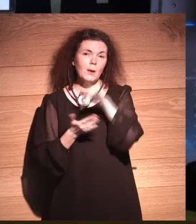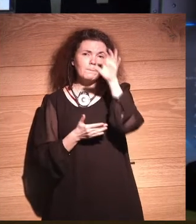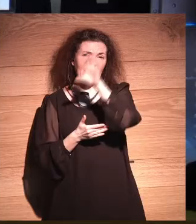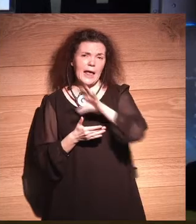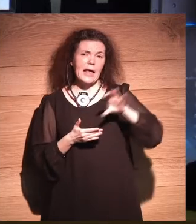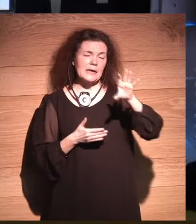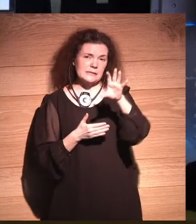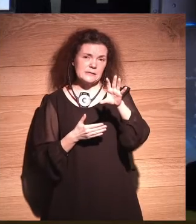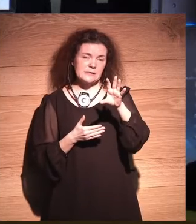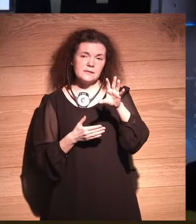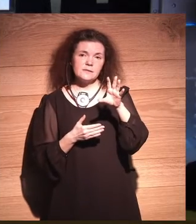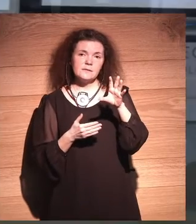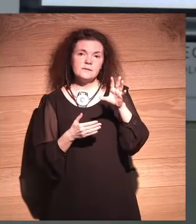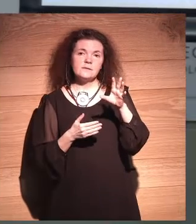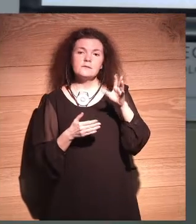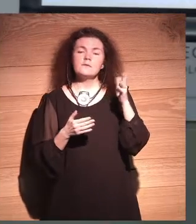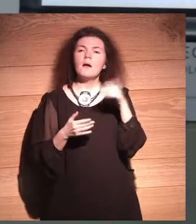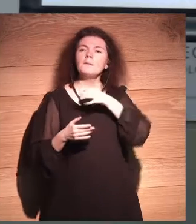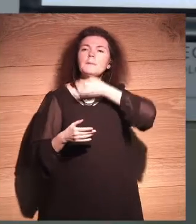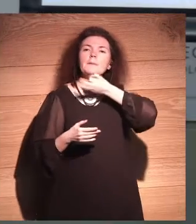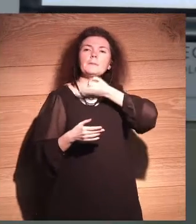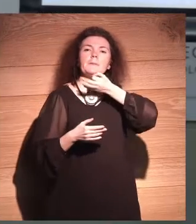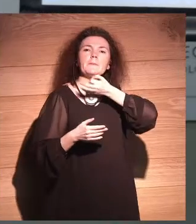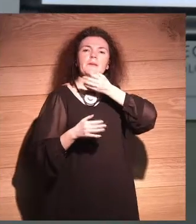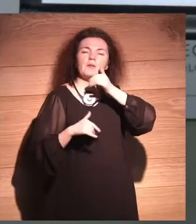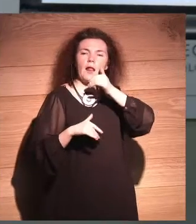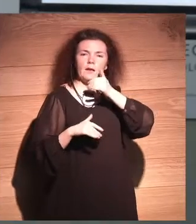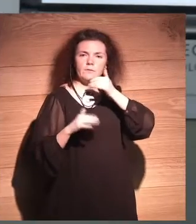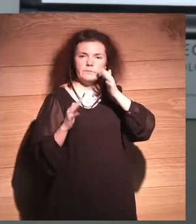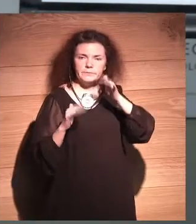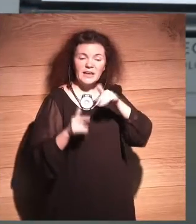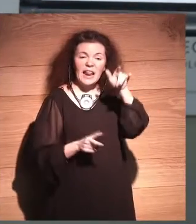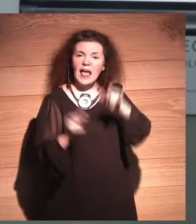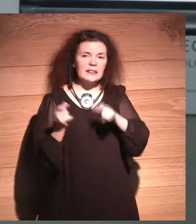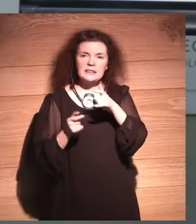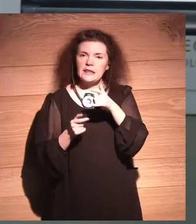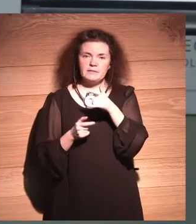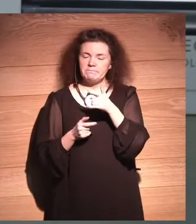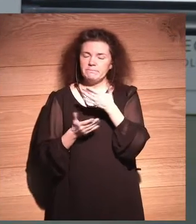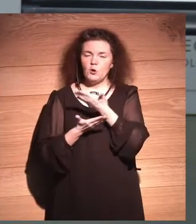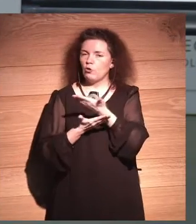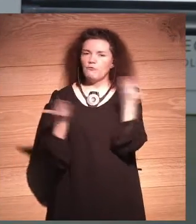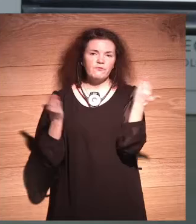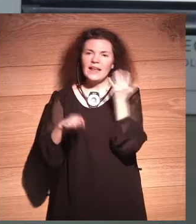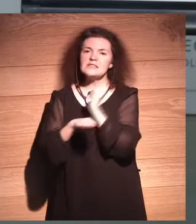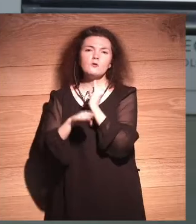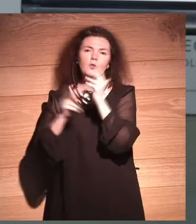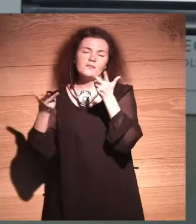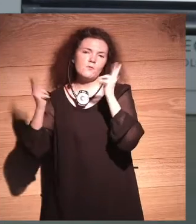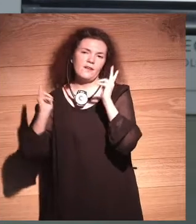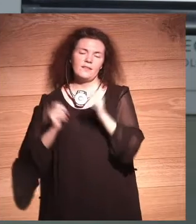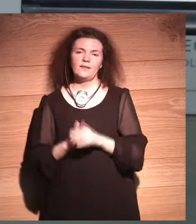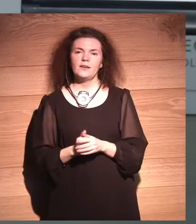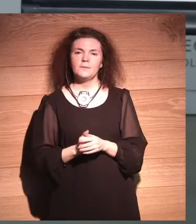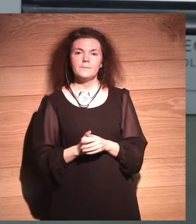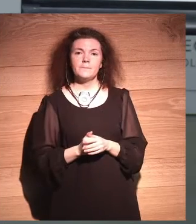of people who want to turn us against our democratic institutions and to tell us we should instead believe in them and we should